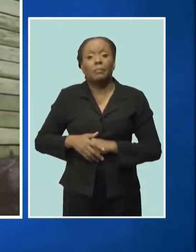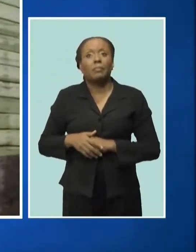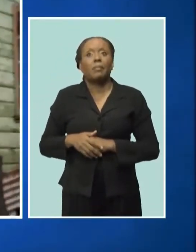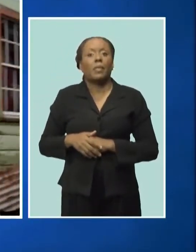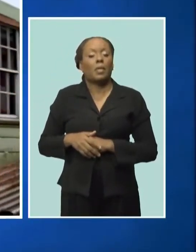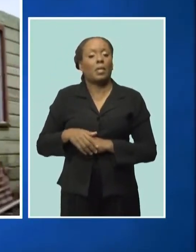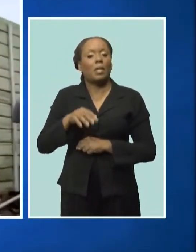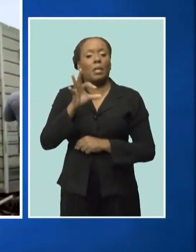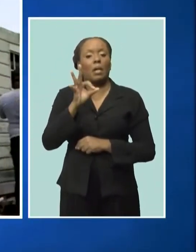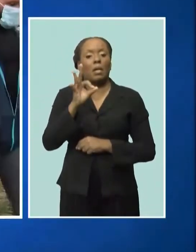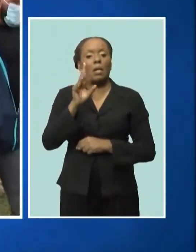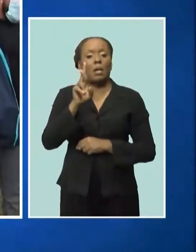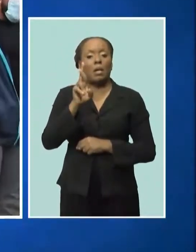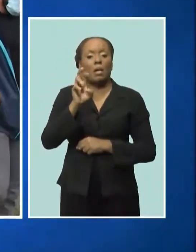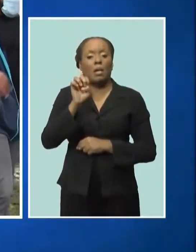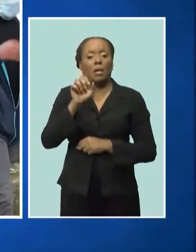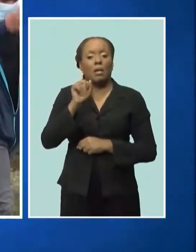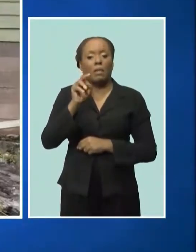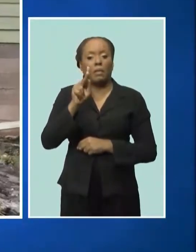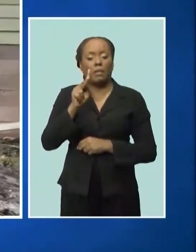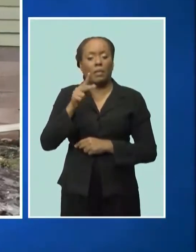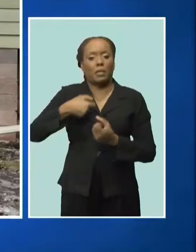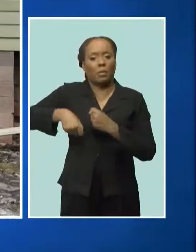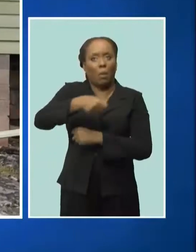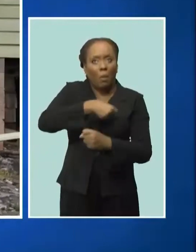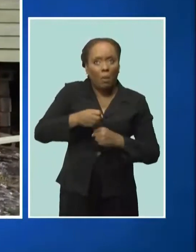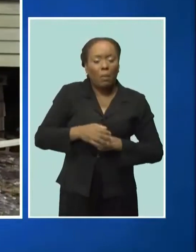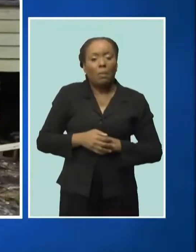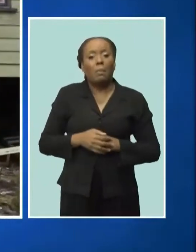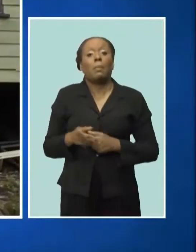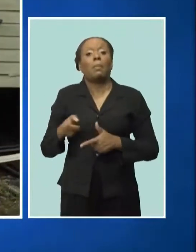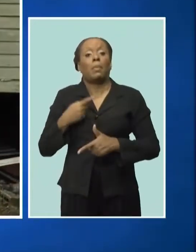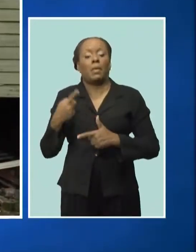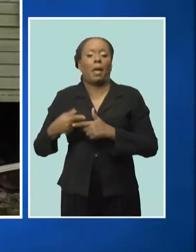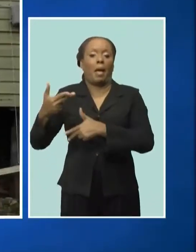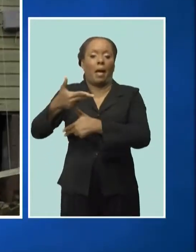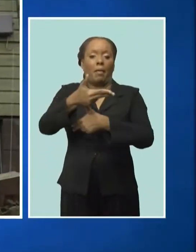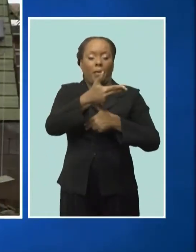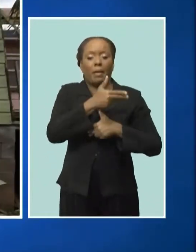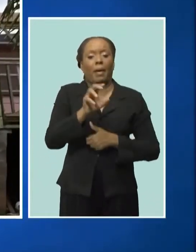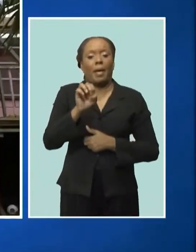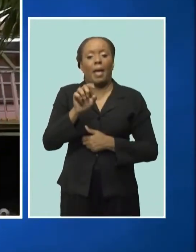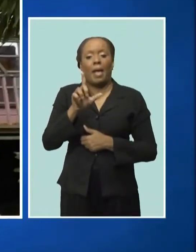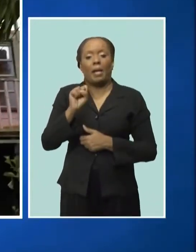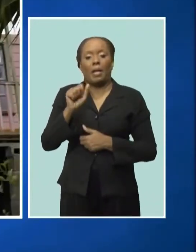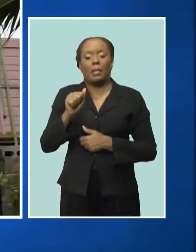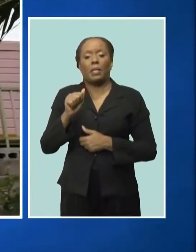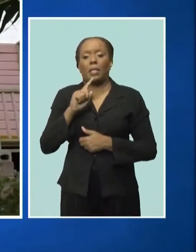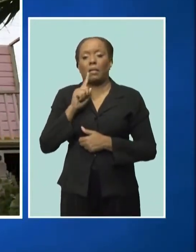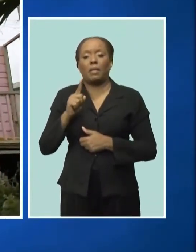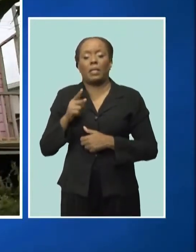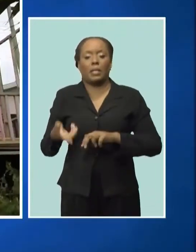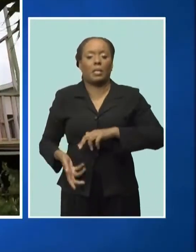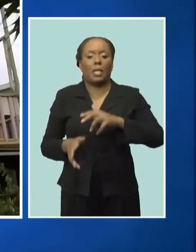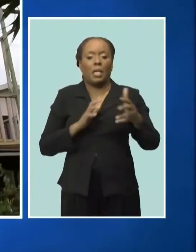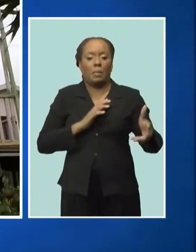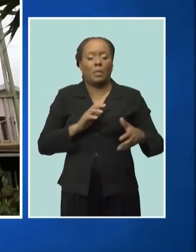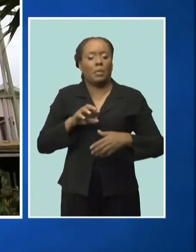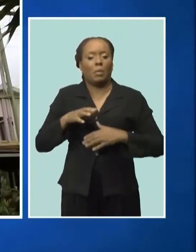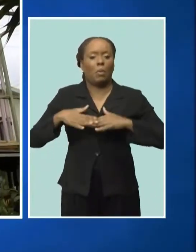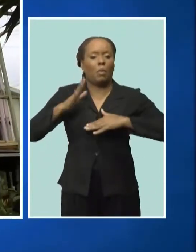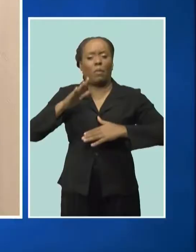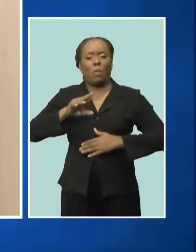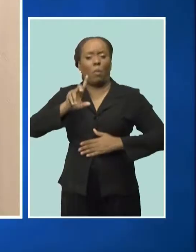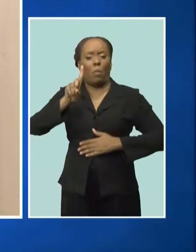freak storm, followed by Hurricane Elsa, which damaged 1,700 homes on July 3rd. Such